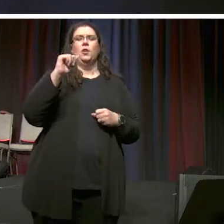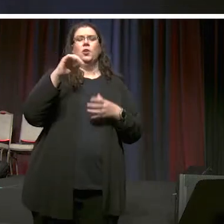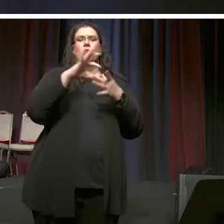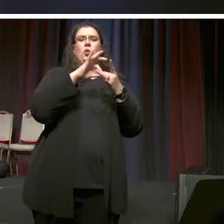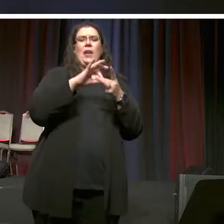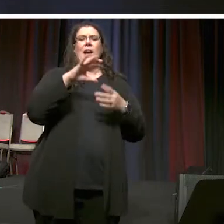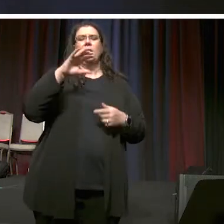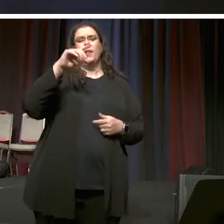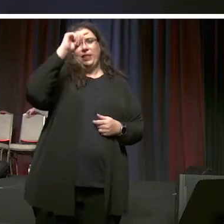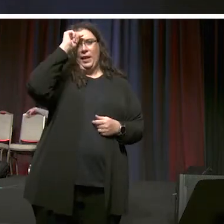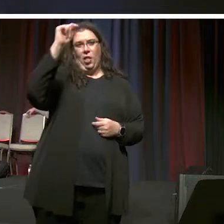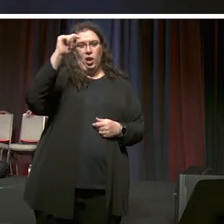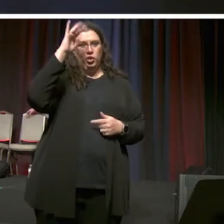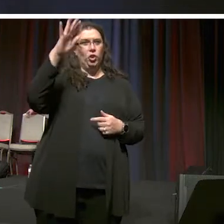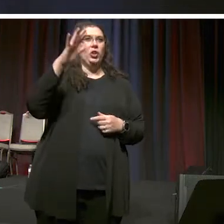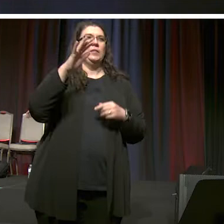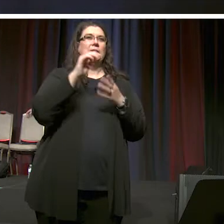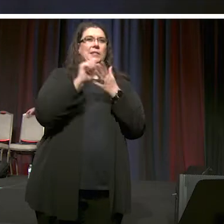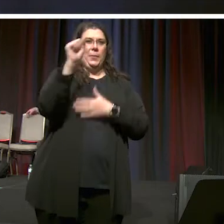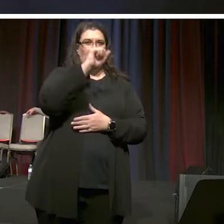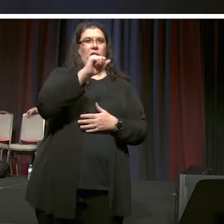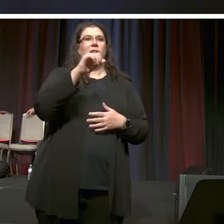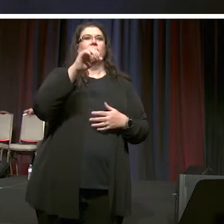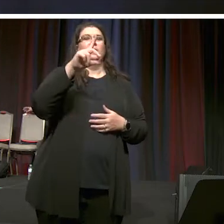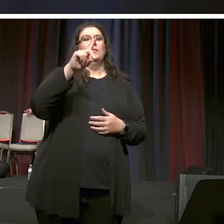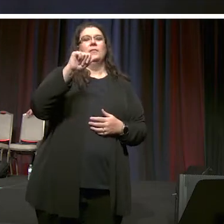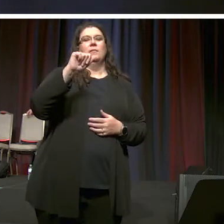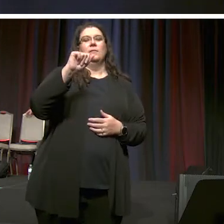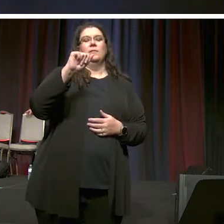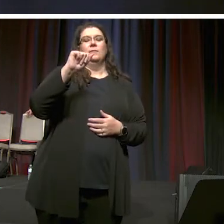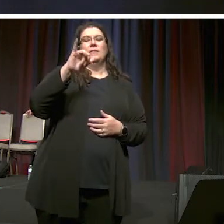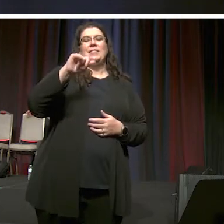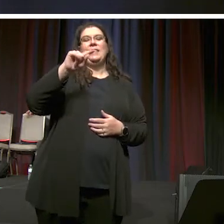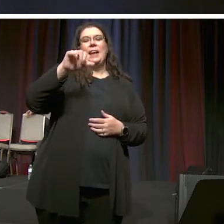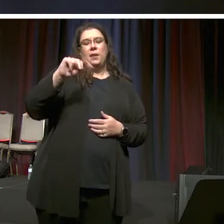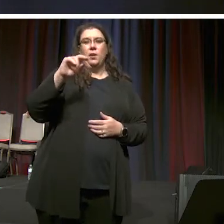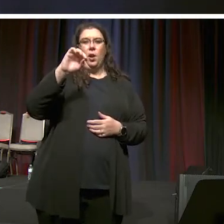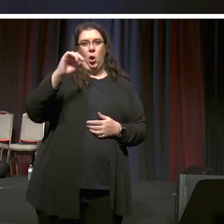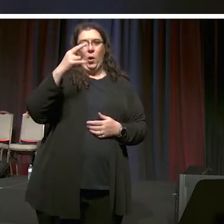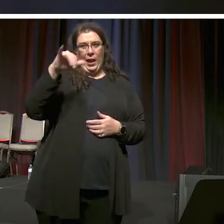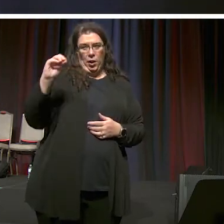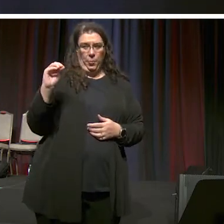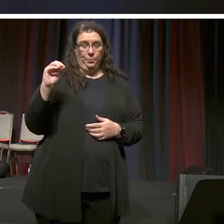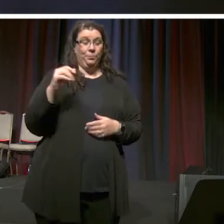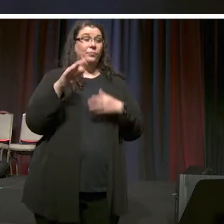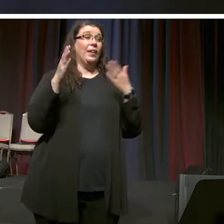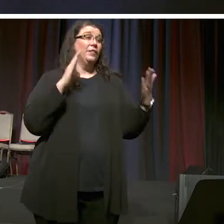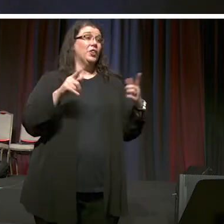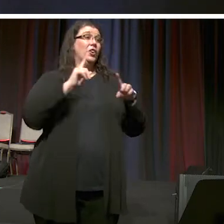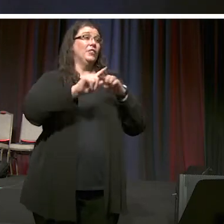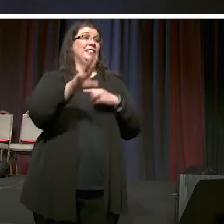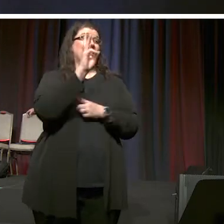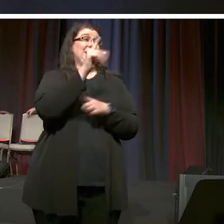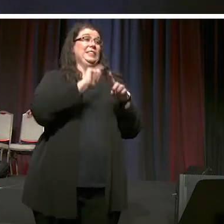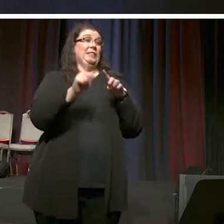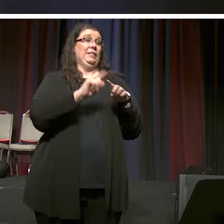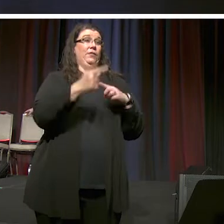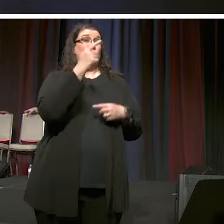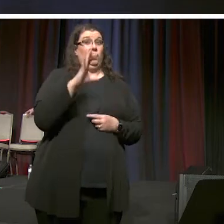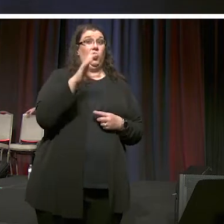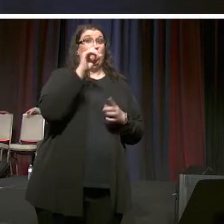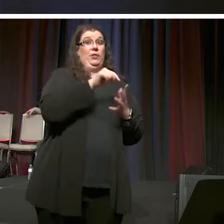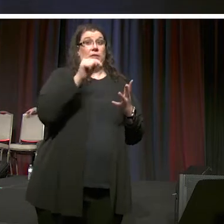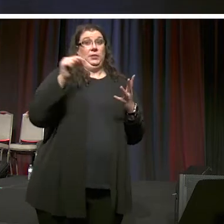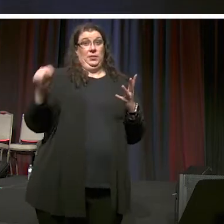Dayton, Ohio. I've served as a delegate or reserve delegate to six different general conferences.